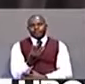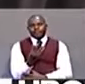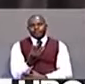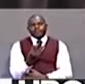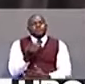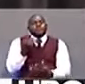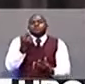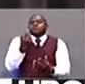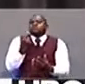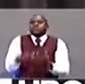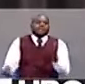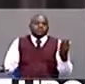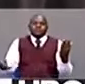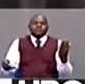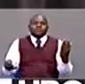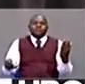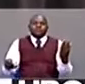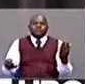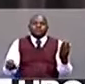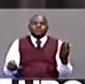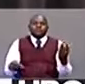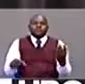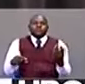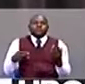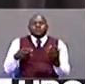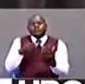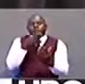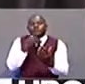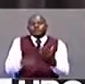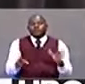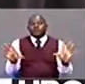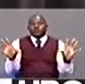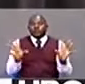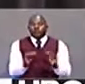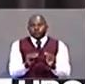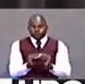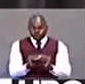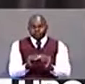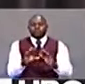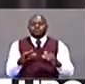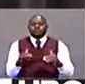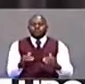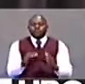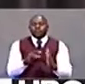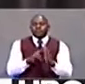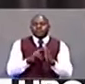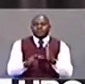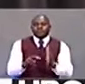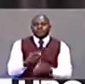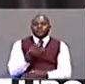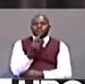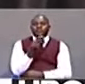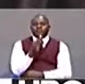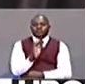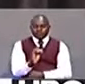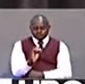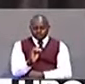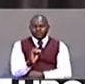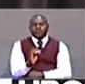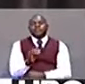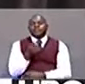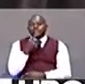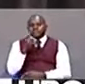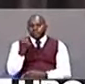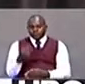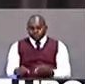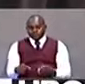But what I want to conclude with is in verse 40, which states